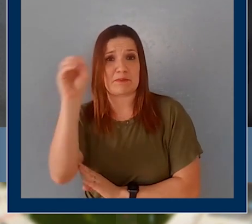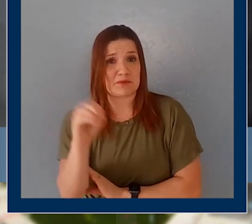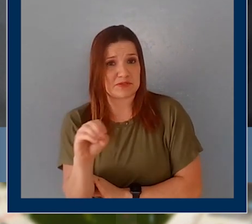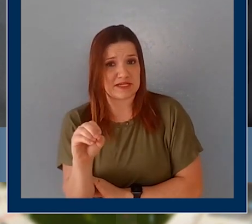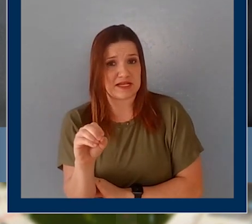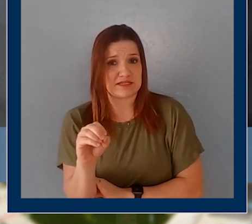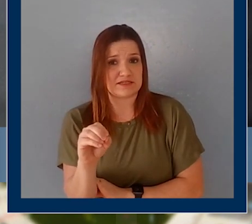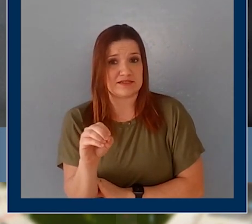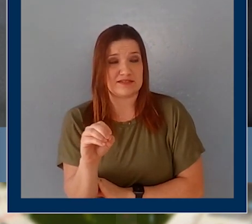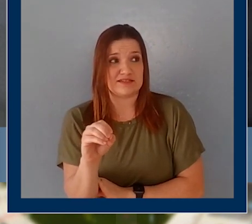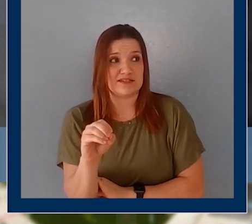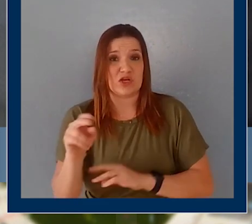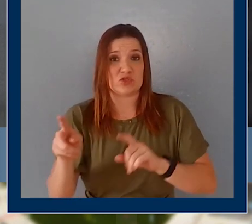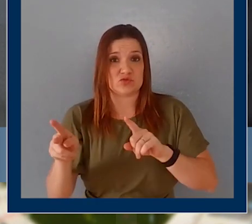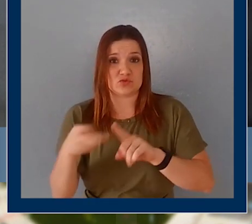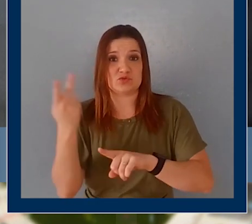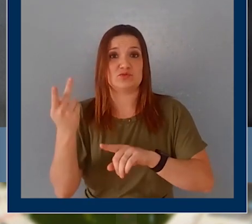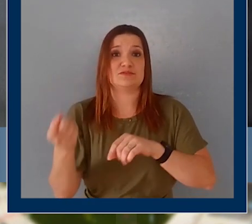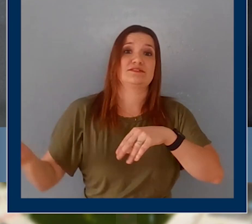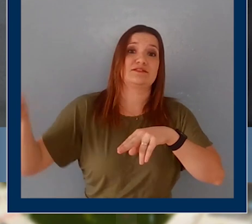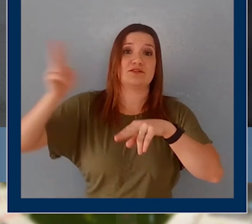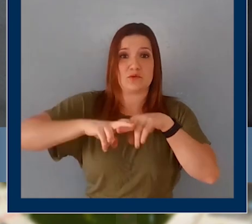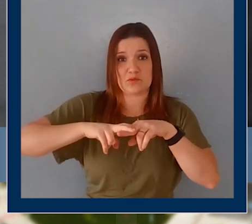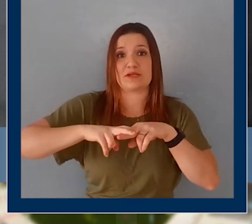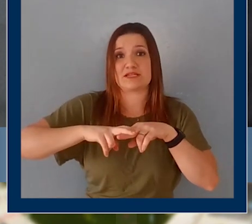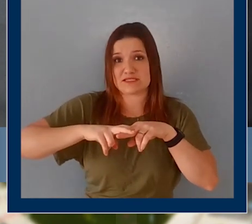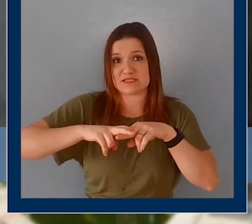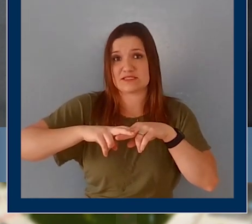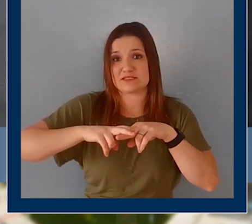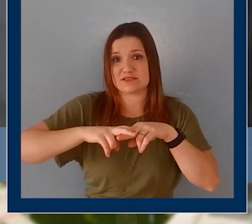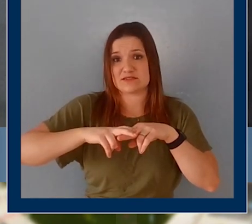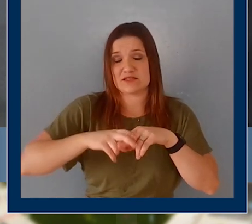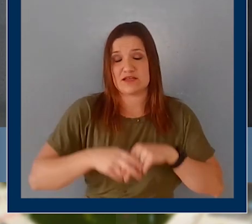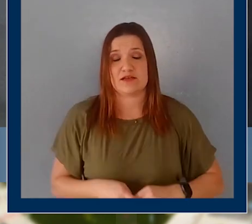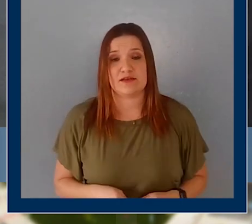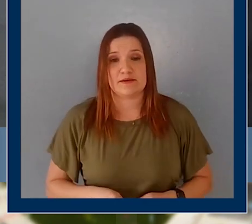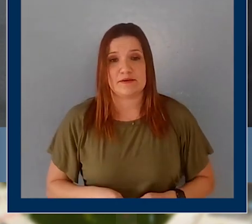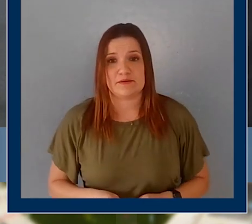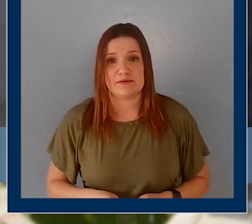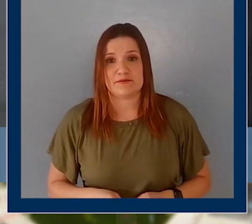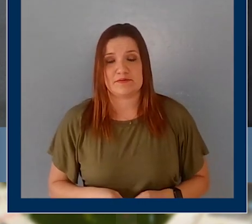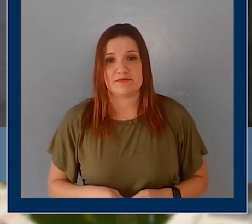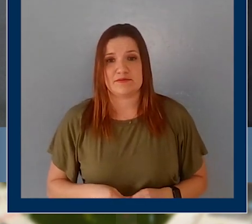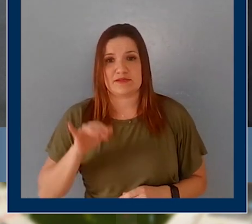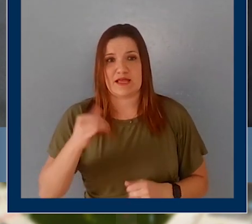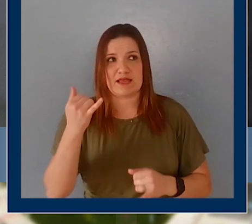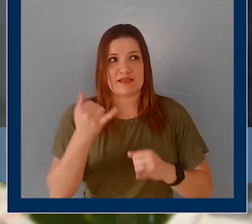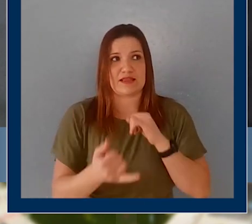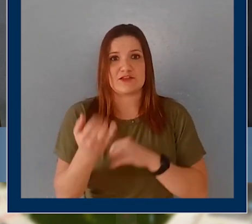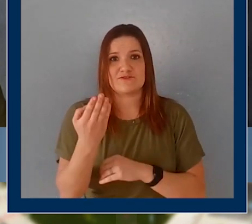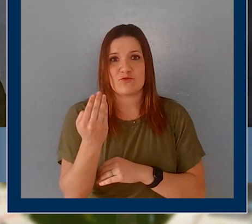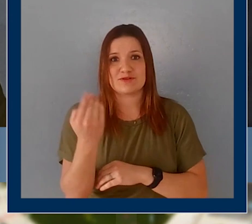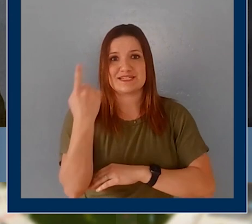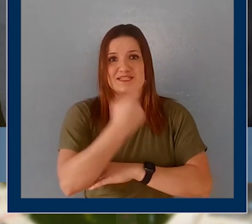As of yesterday, the state has now performed 37 million COVID tests since the beginning